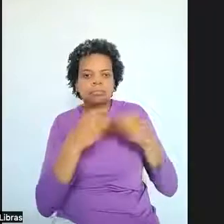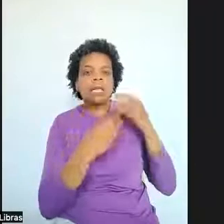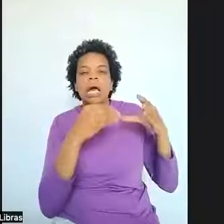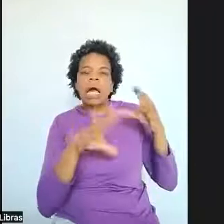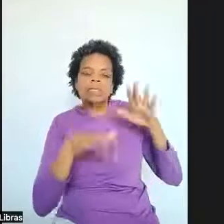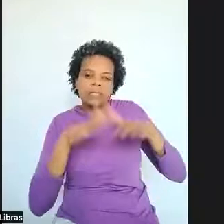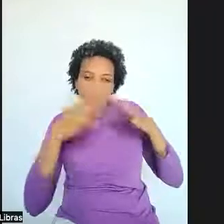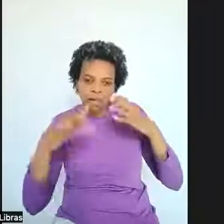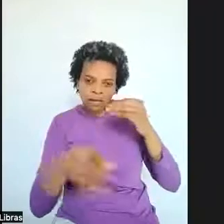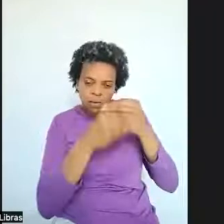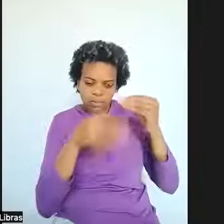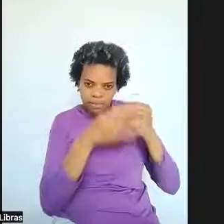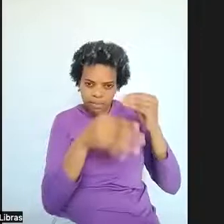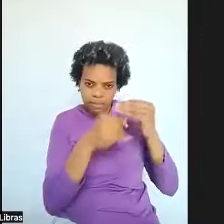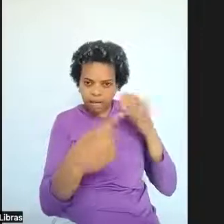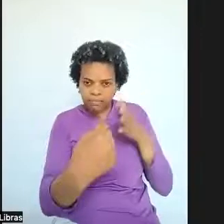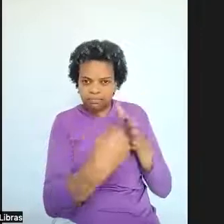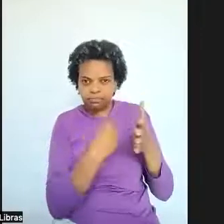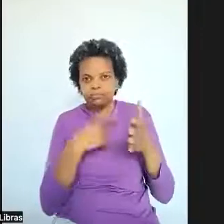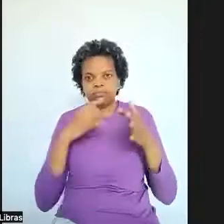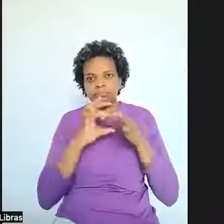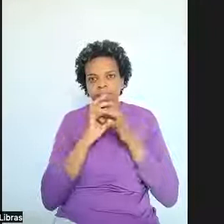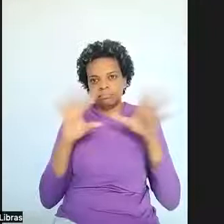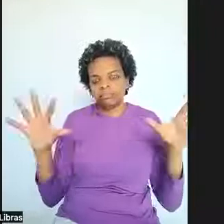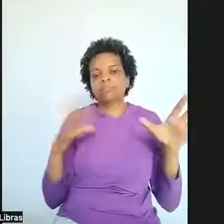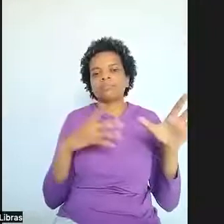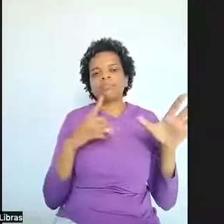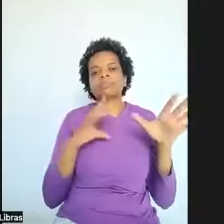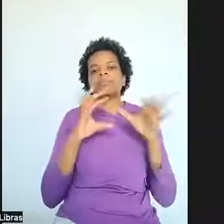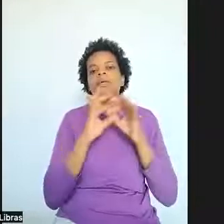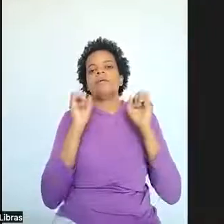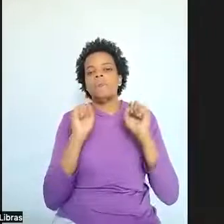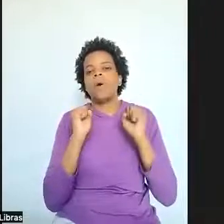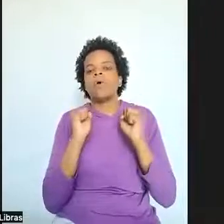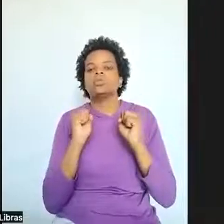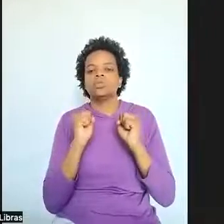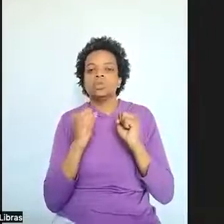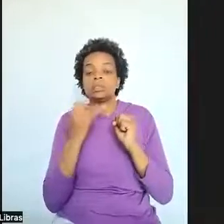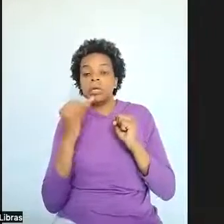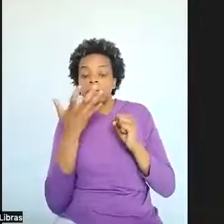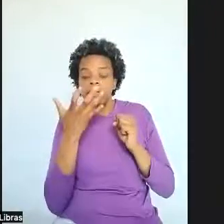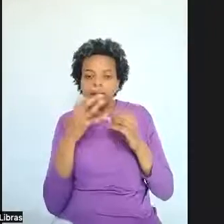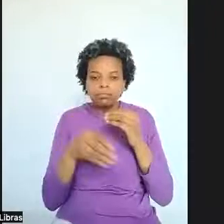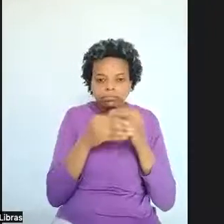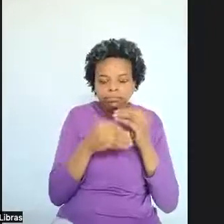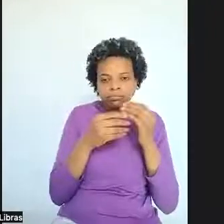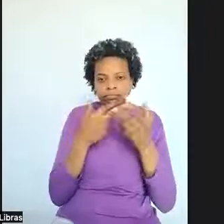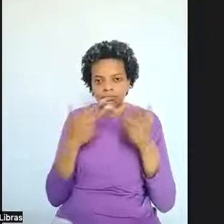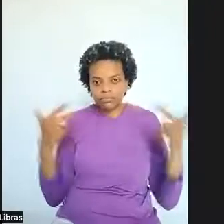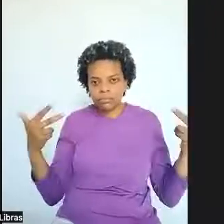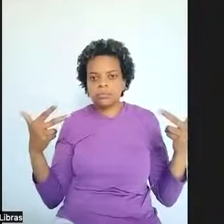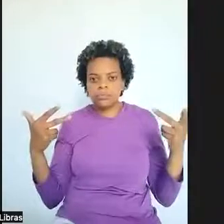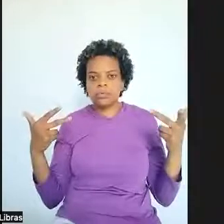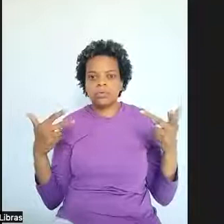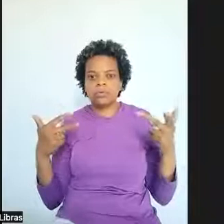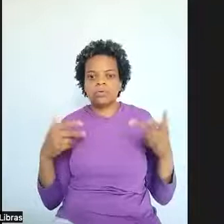though the question was not asked to you, you can do it, no problem. And would anyone